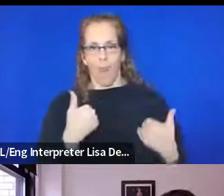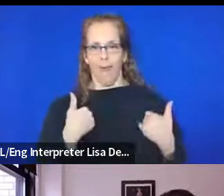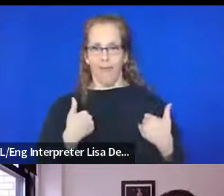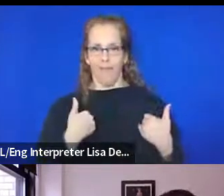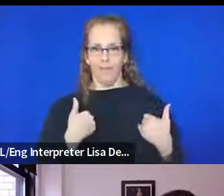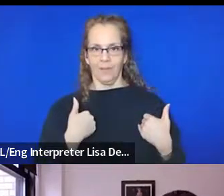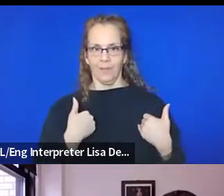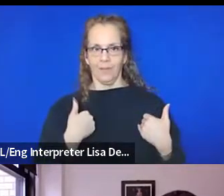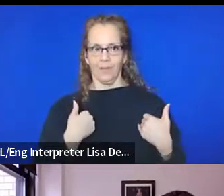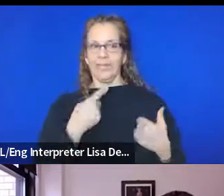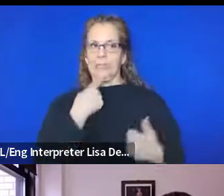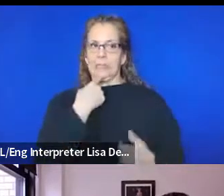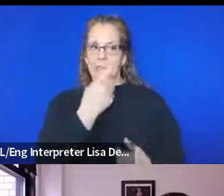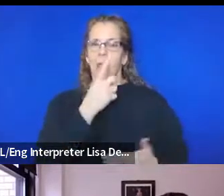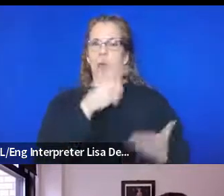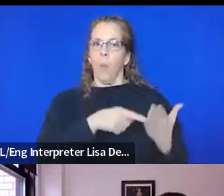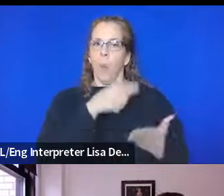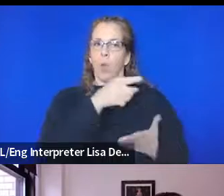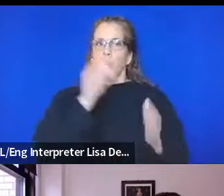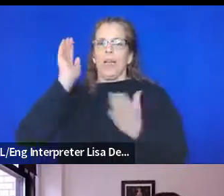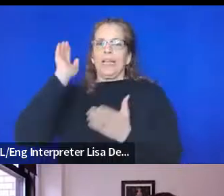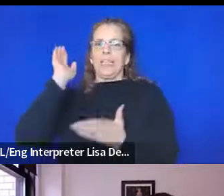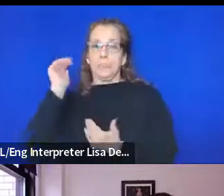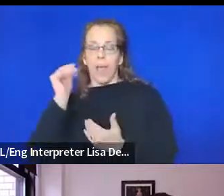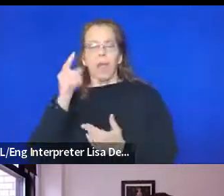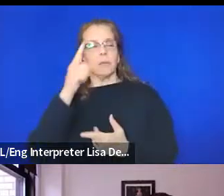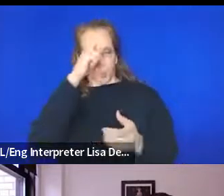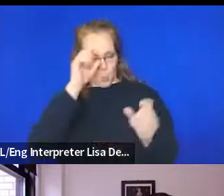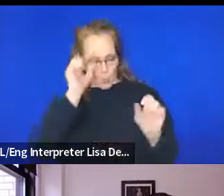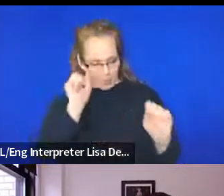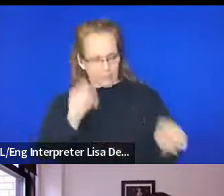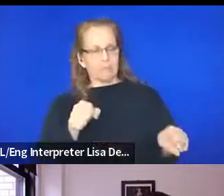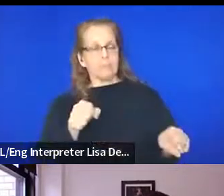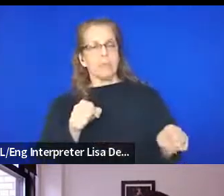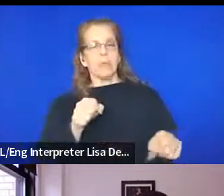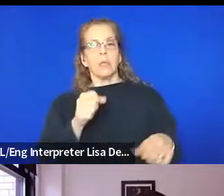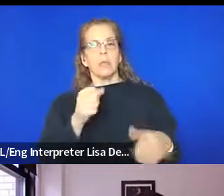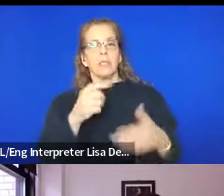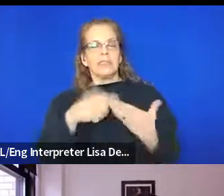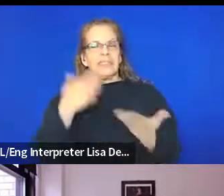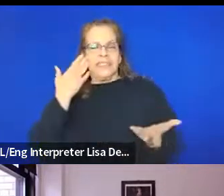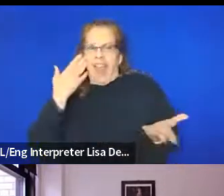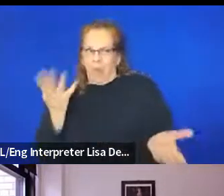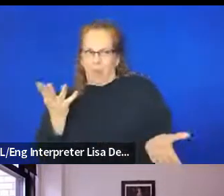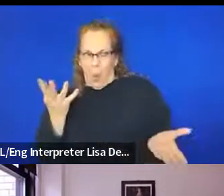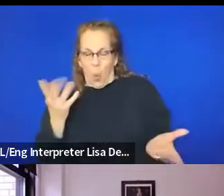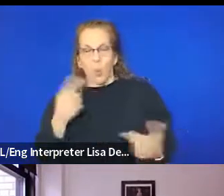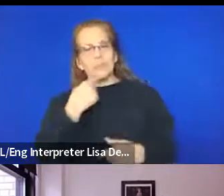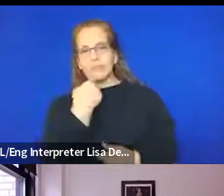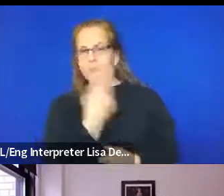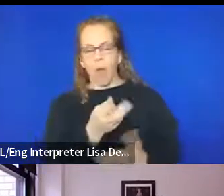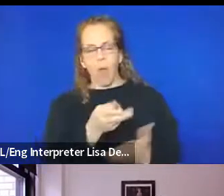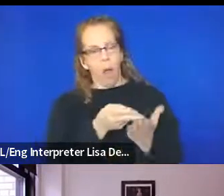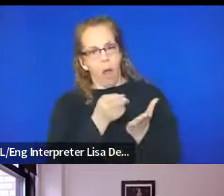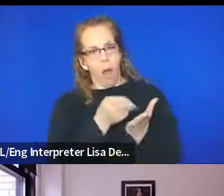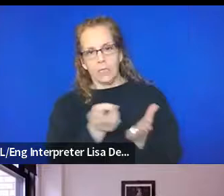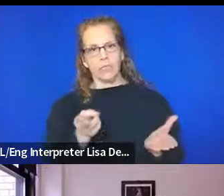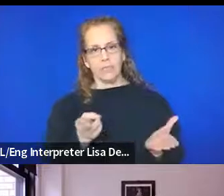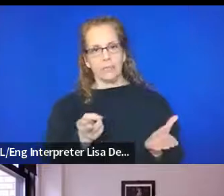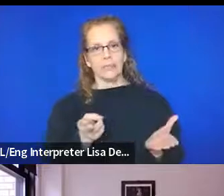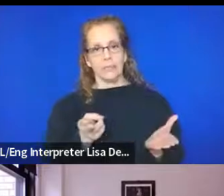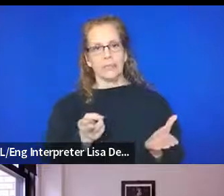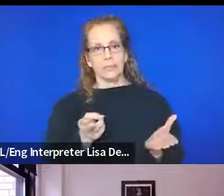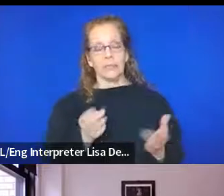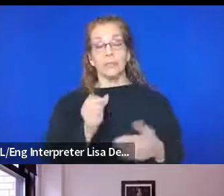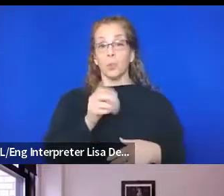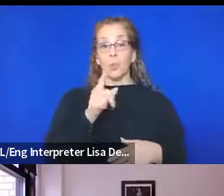will deliver and what you have no idea if you'll deliver. It sounds like, you didn't have the money to pay them, so they're not expecting to